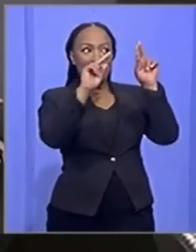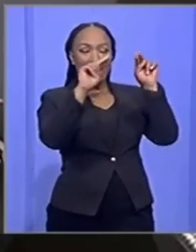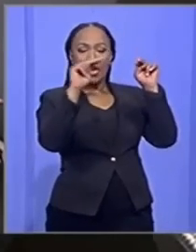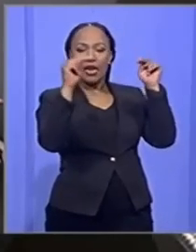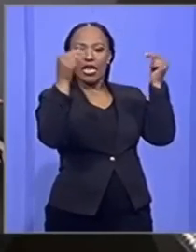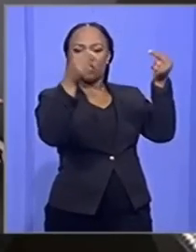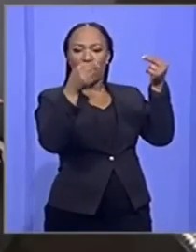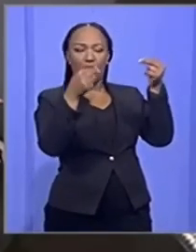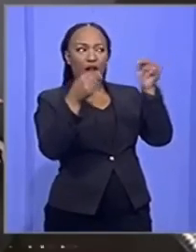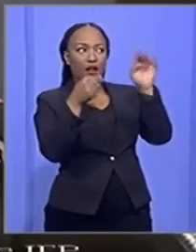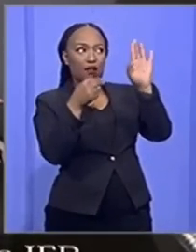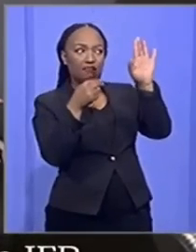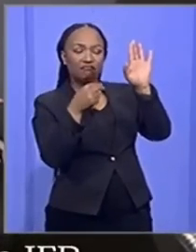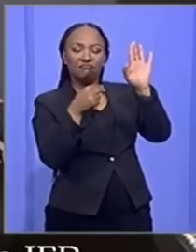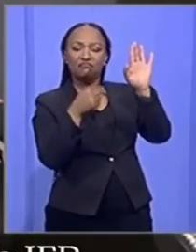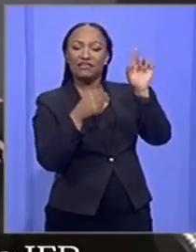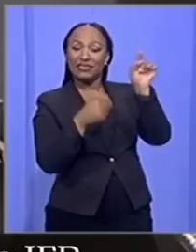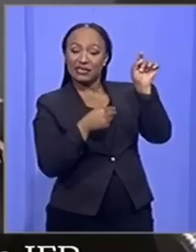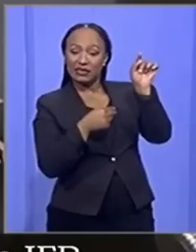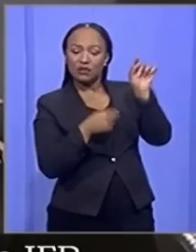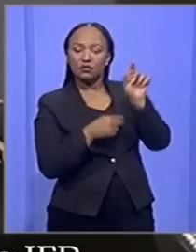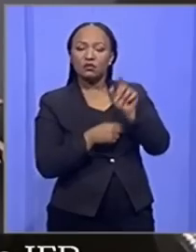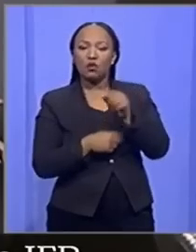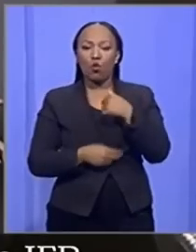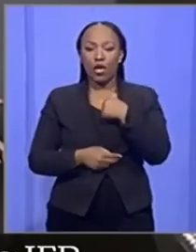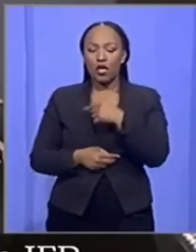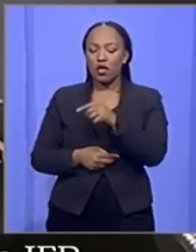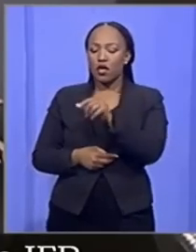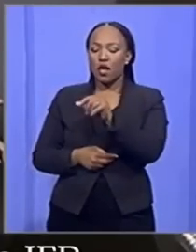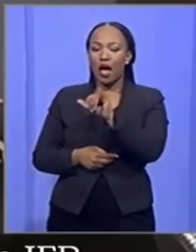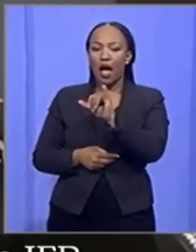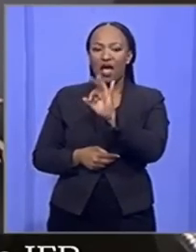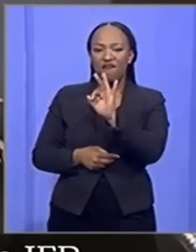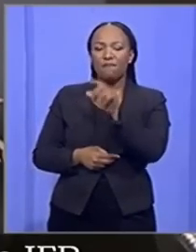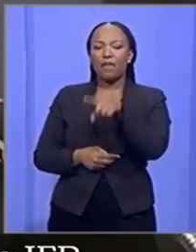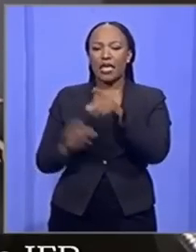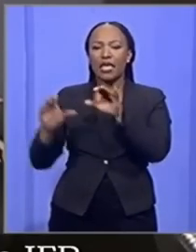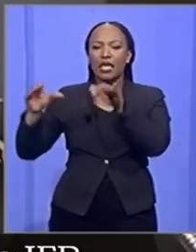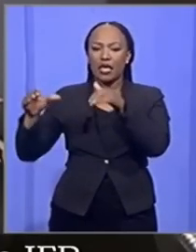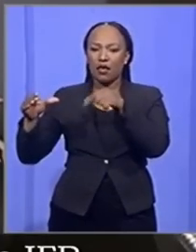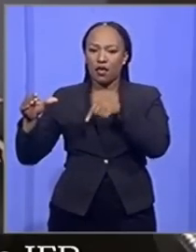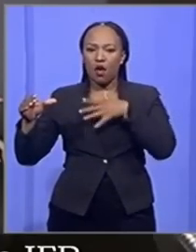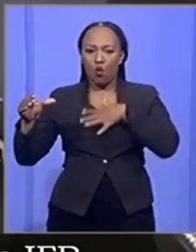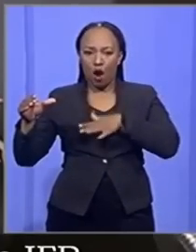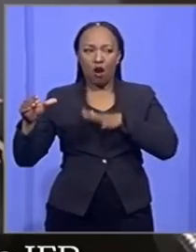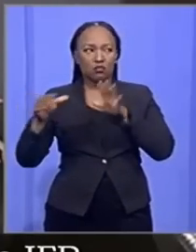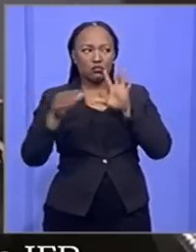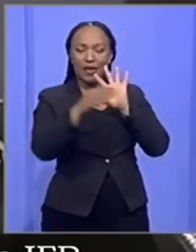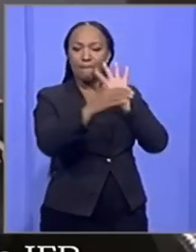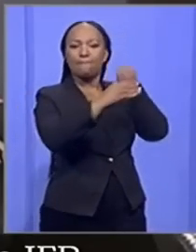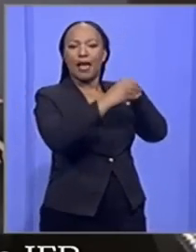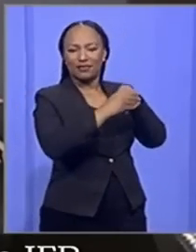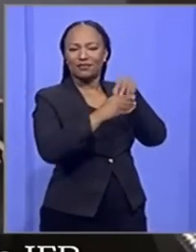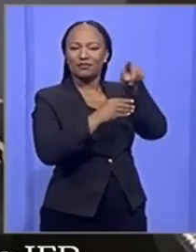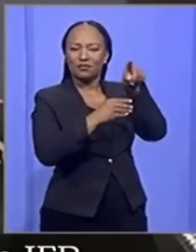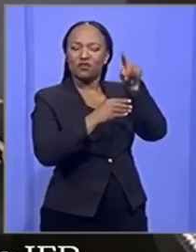the IFP has decided in forming part of a government of national